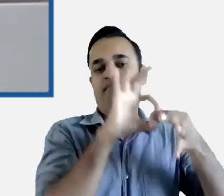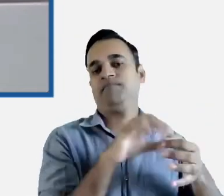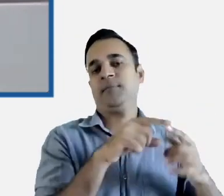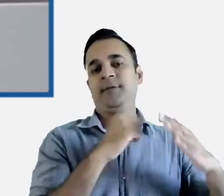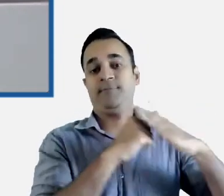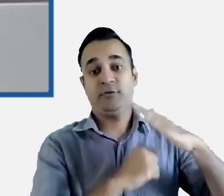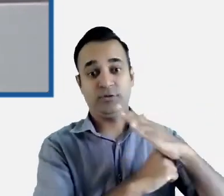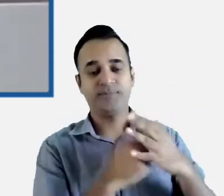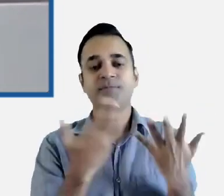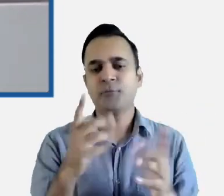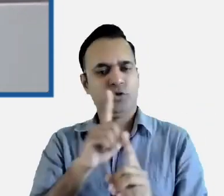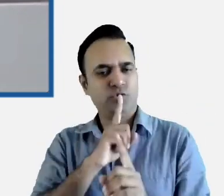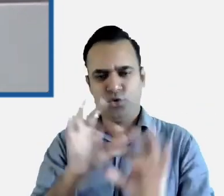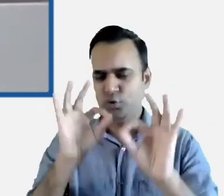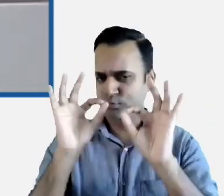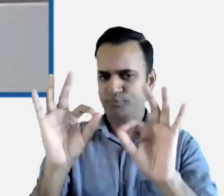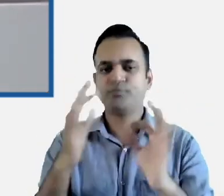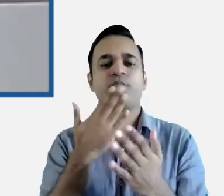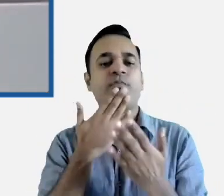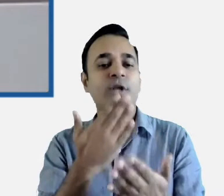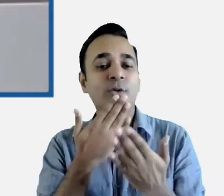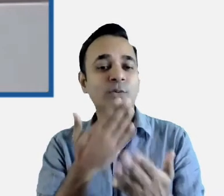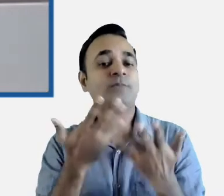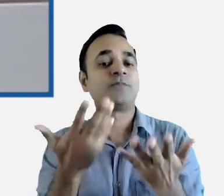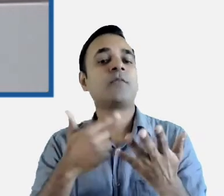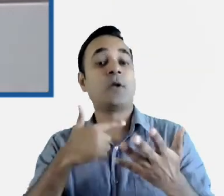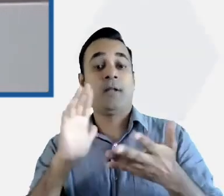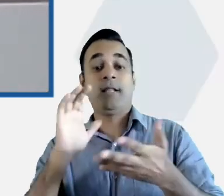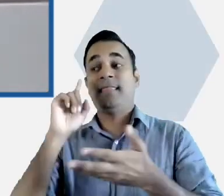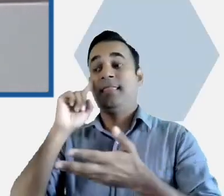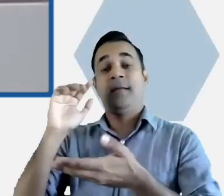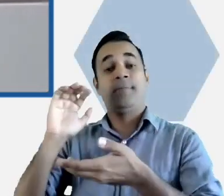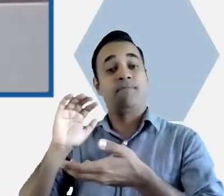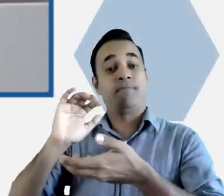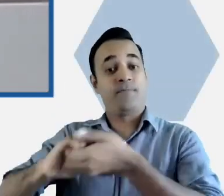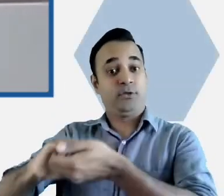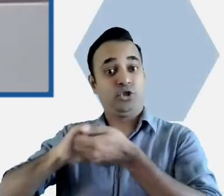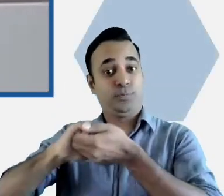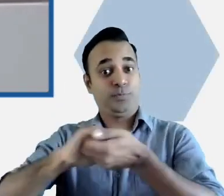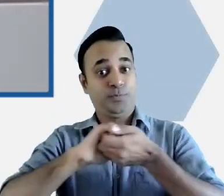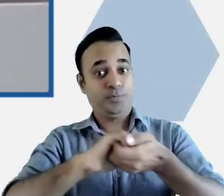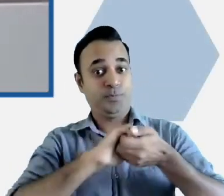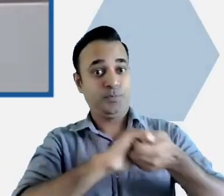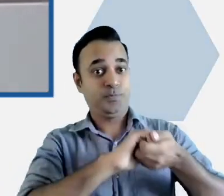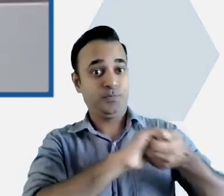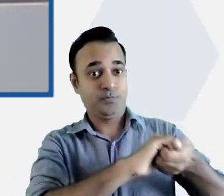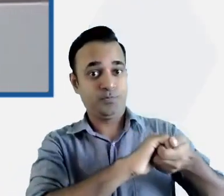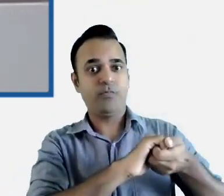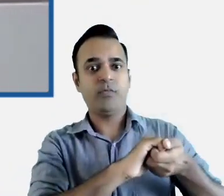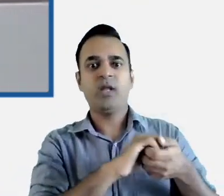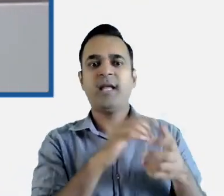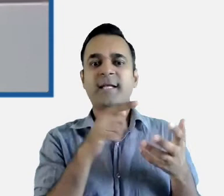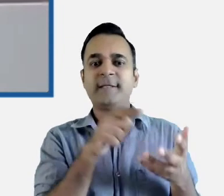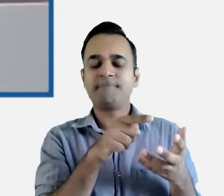important. The truth is you never really have the capacity to deal